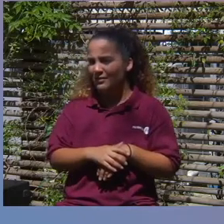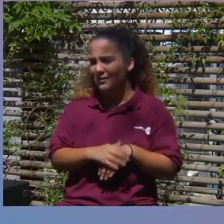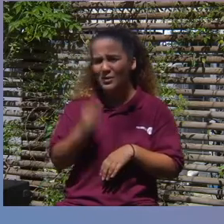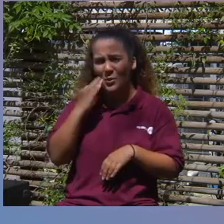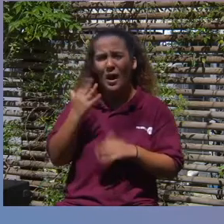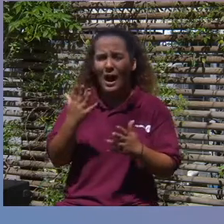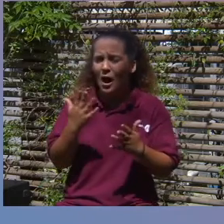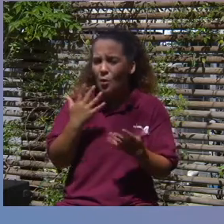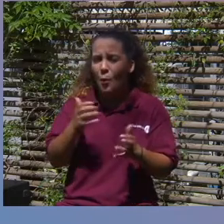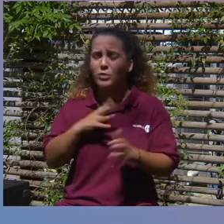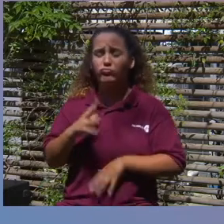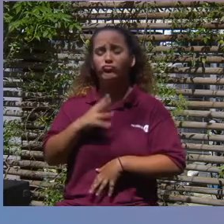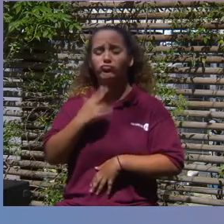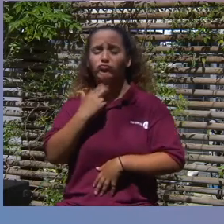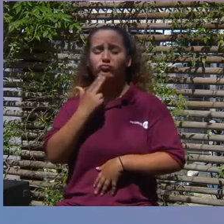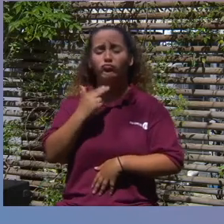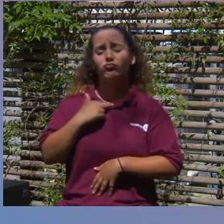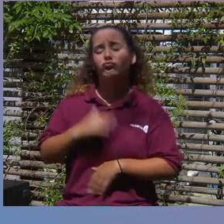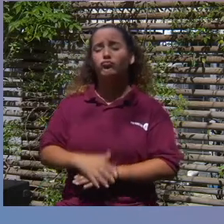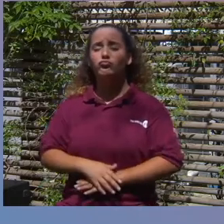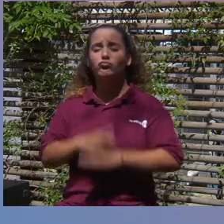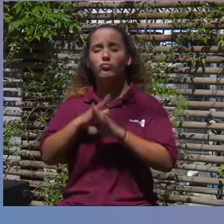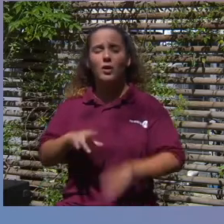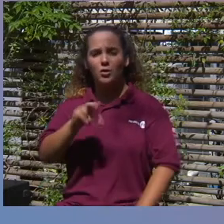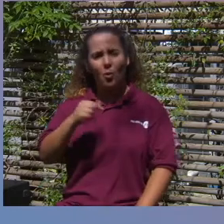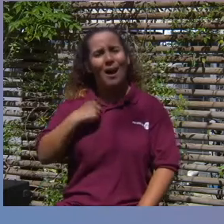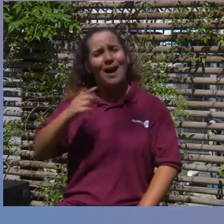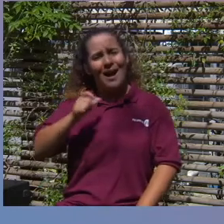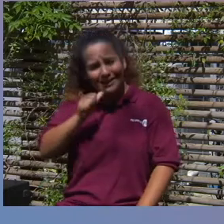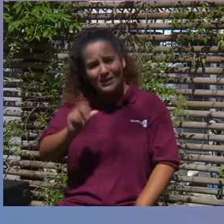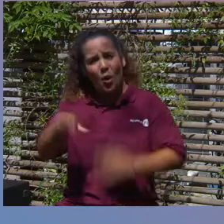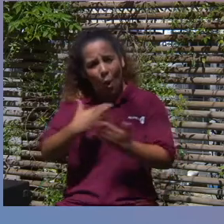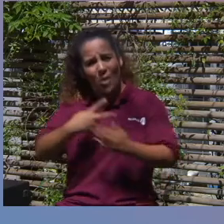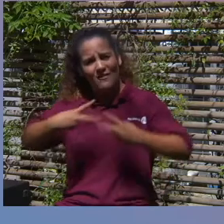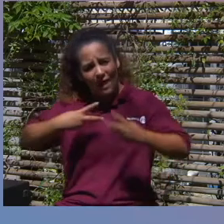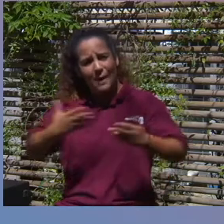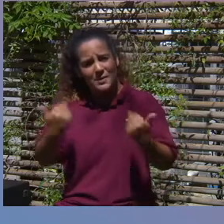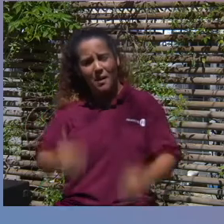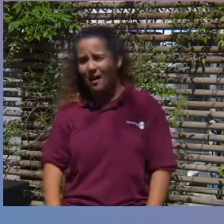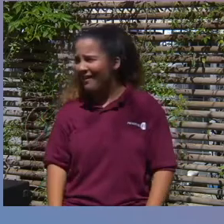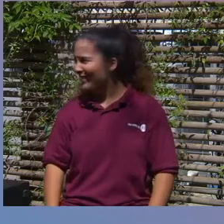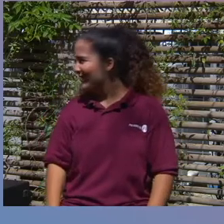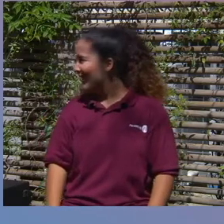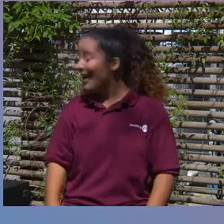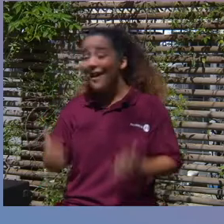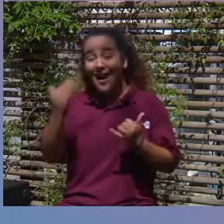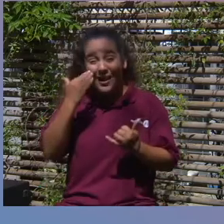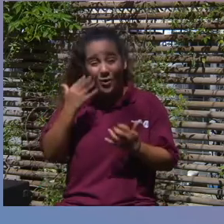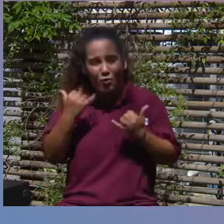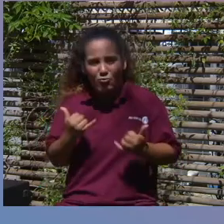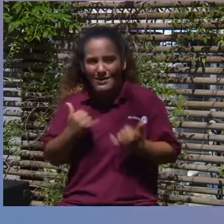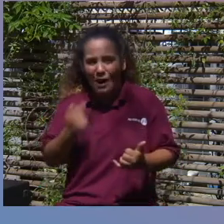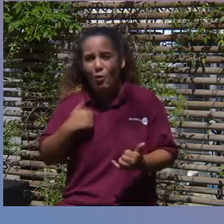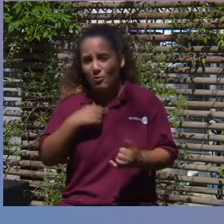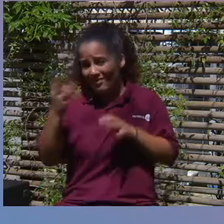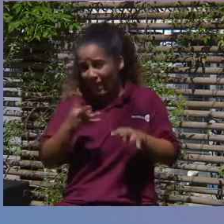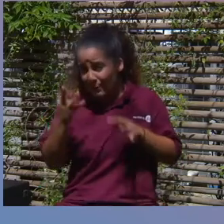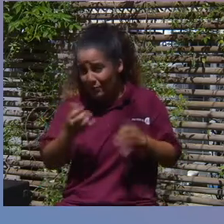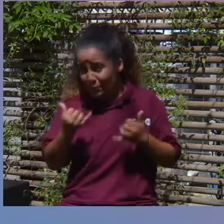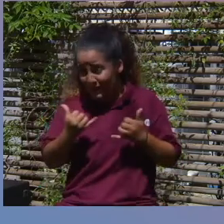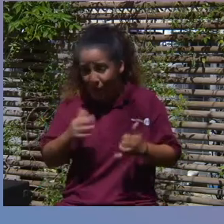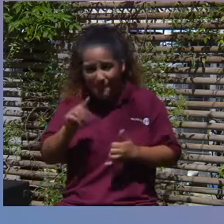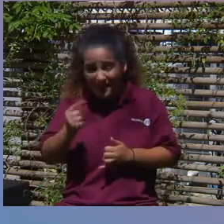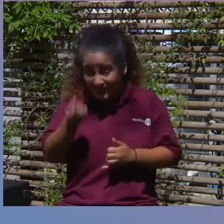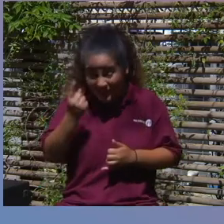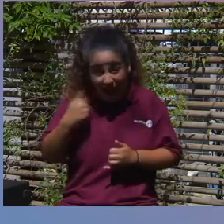making no noise, not talking back. I need all the vibes and all the energy. I know we live streaming for the people at home, but I need all the energy